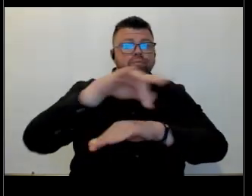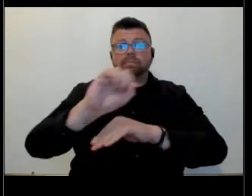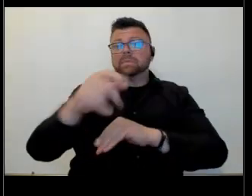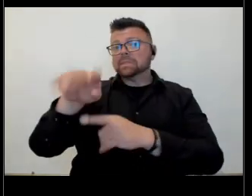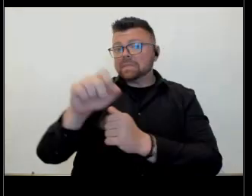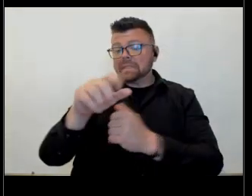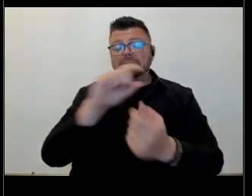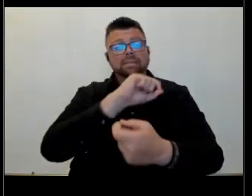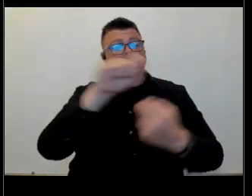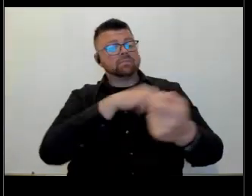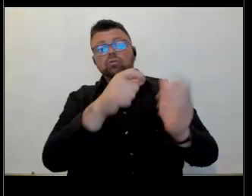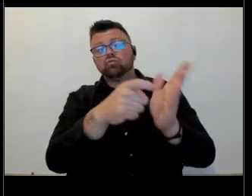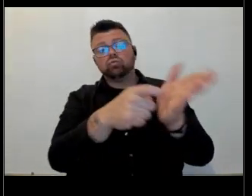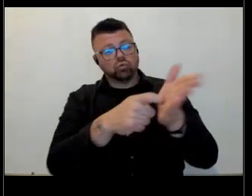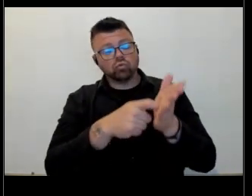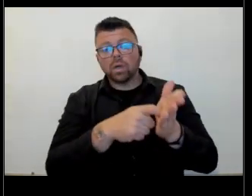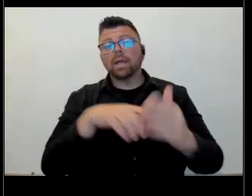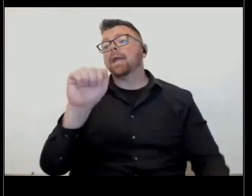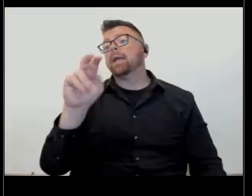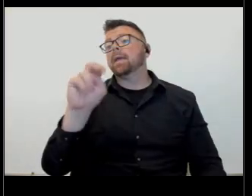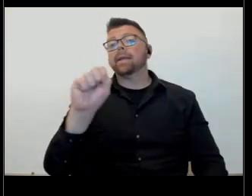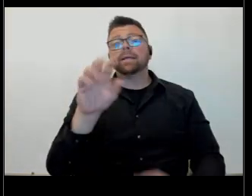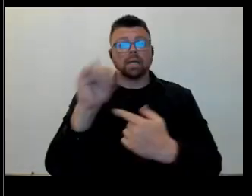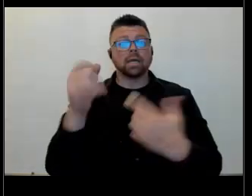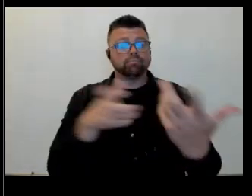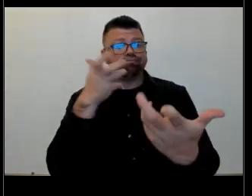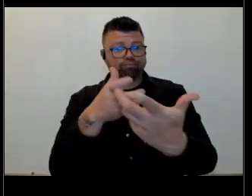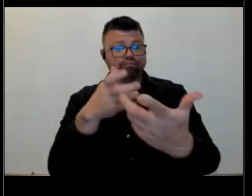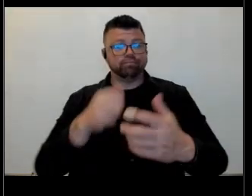specifications in ANSI.